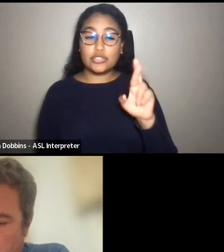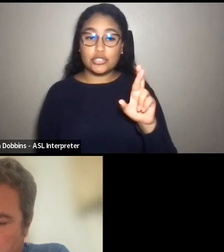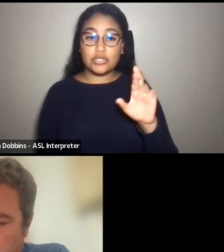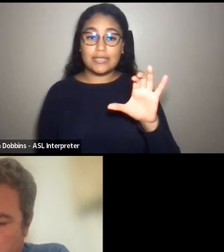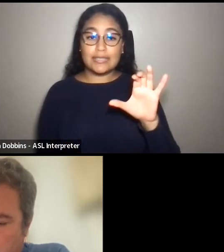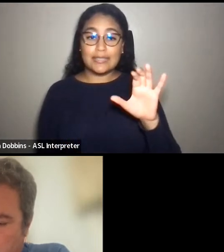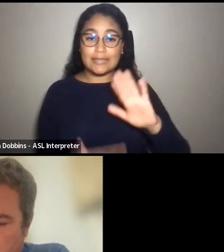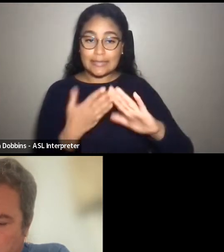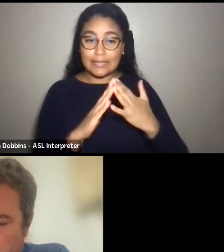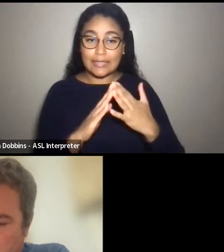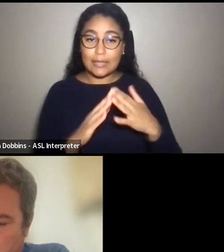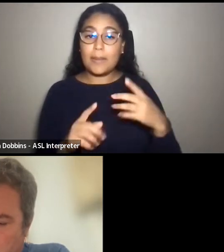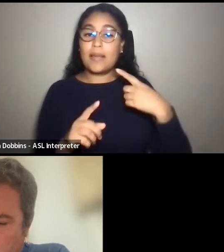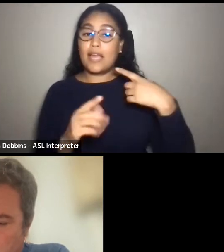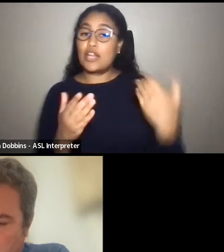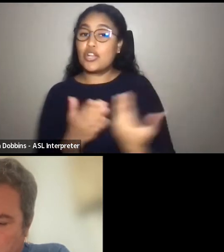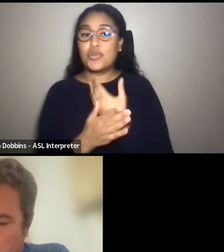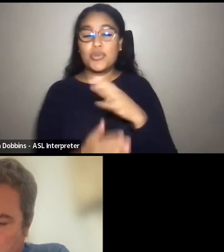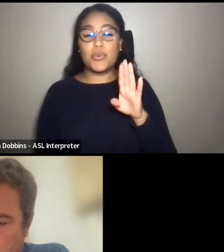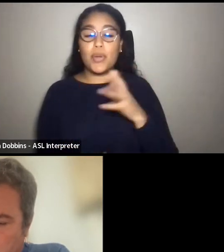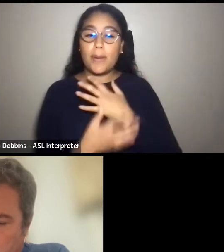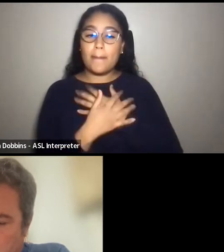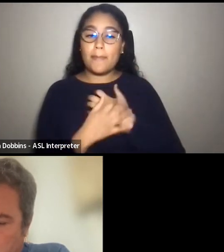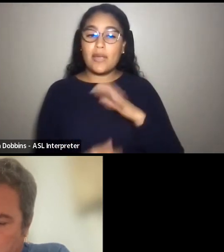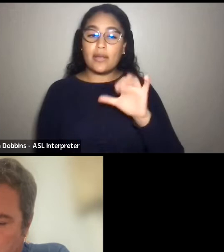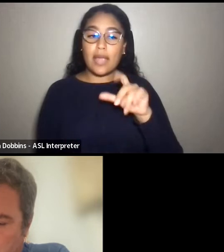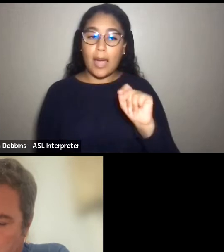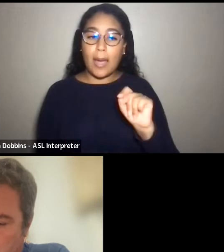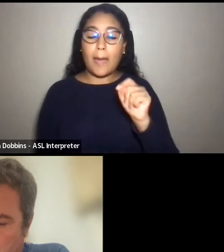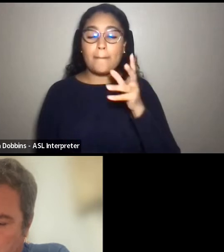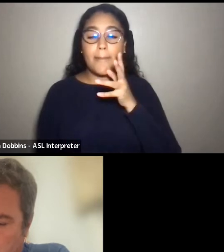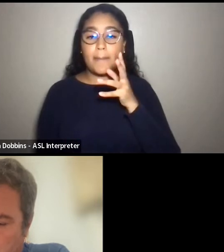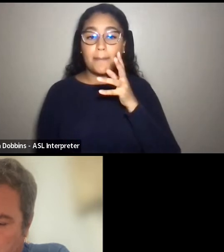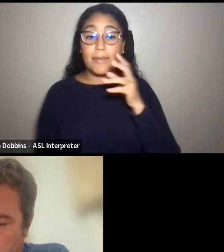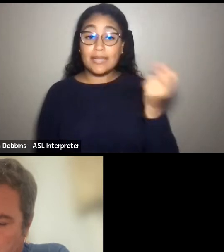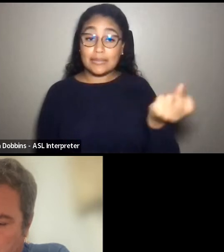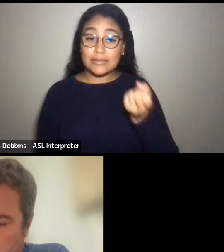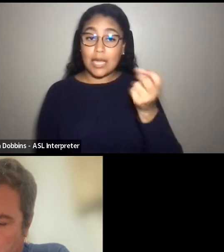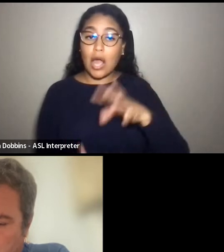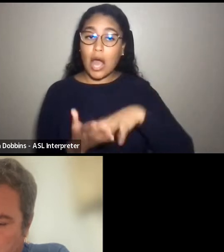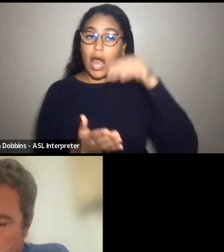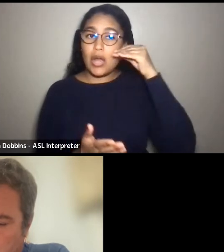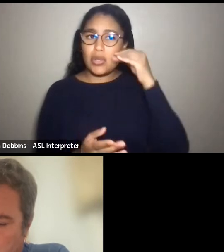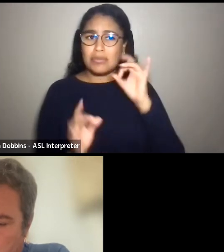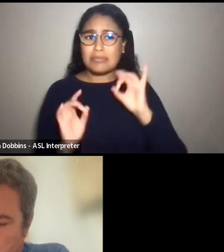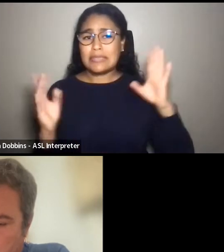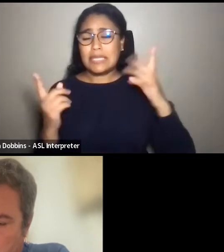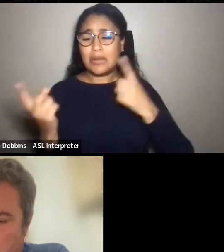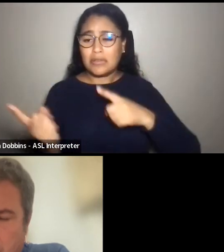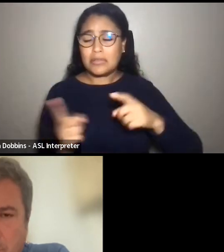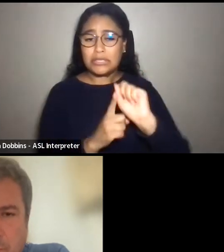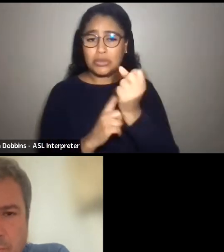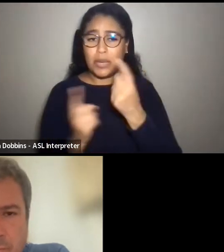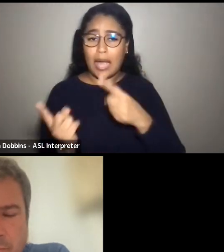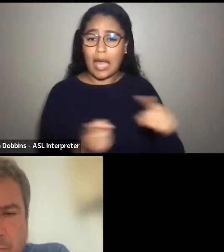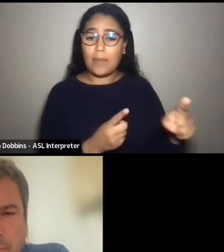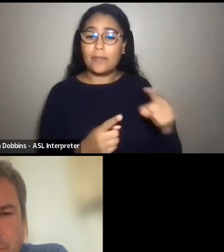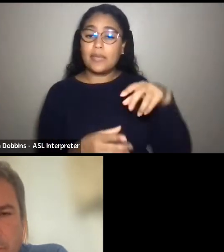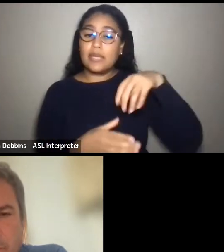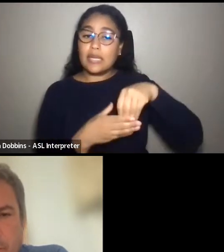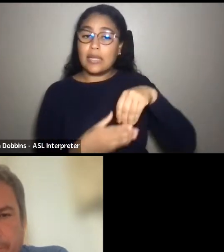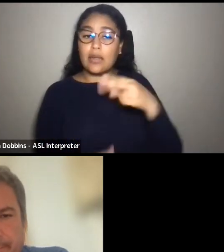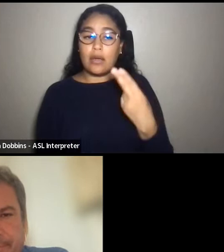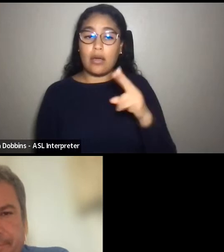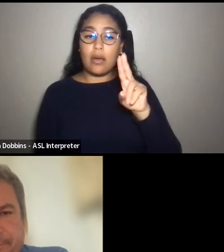and proud Bearcat mom. On Saturday, I learned of the atrocities being committed by Hamas,